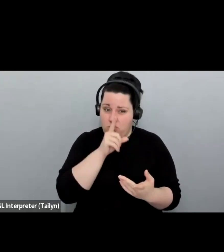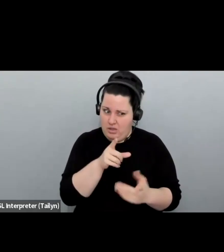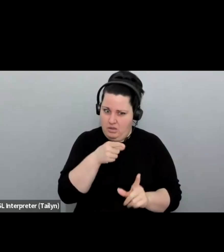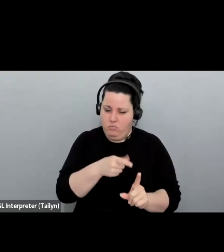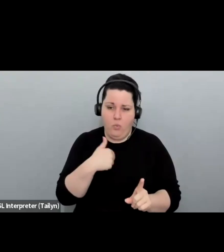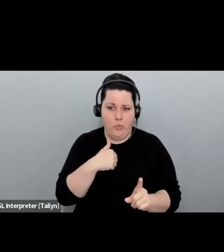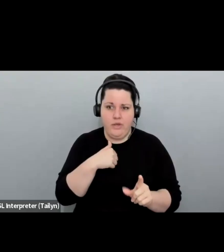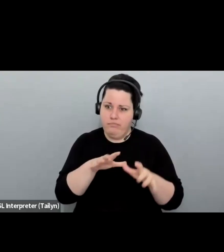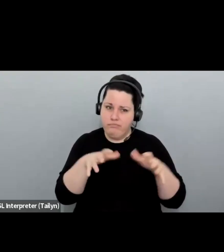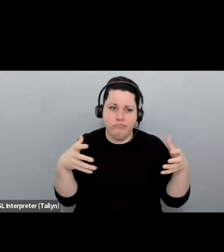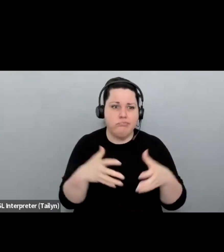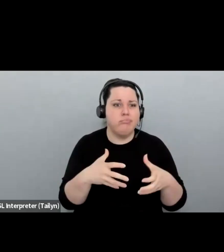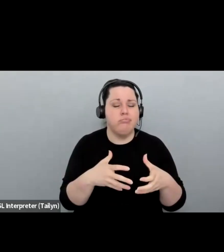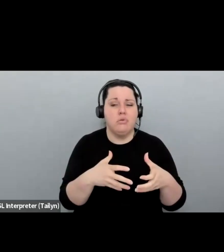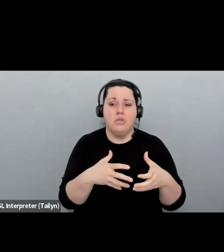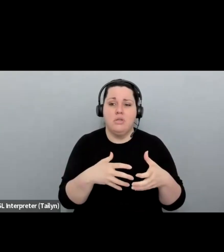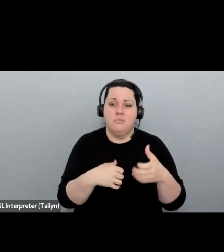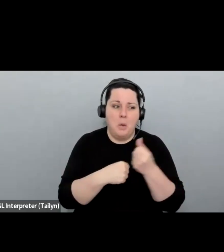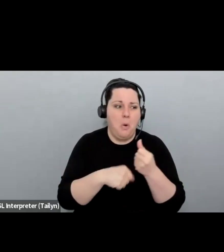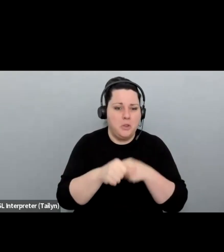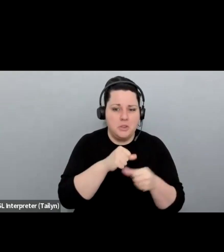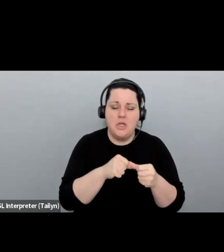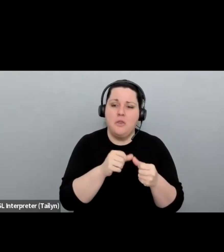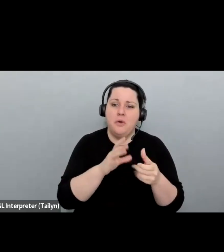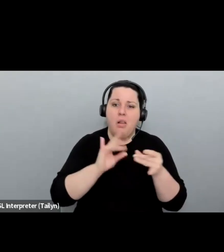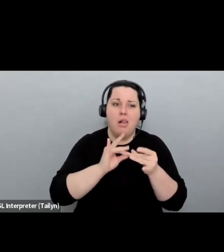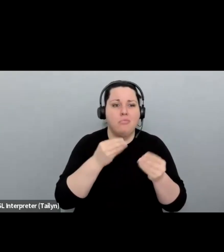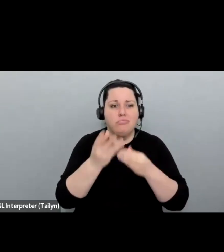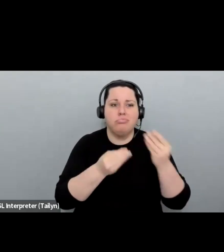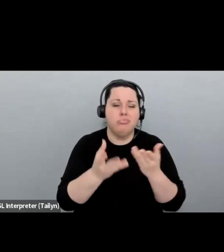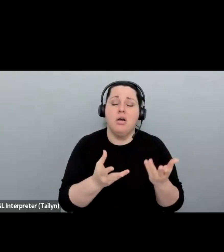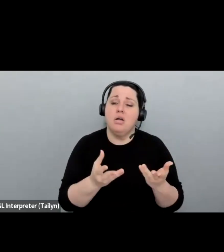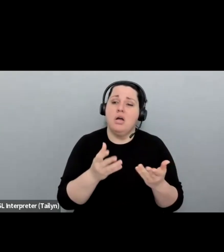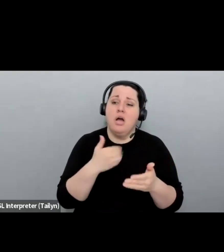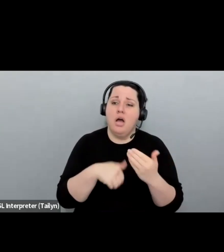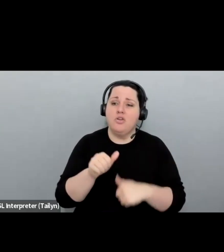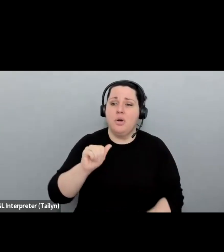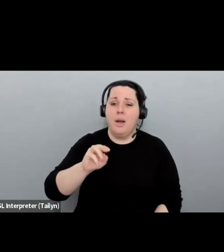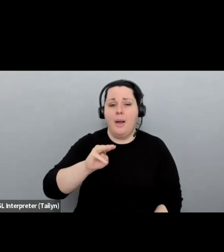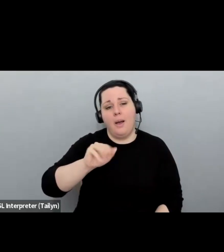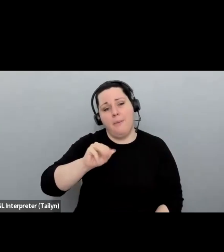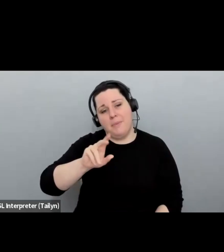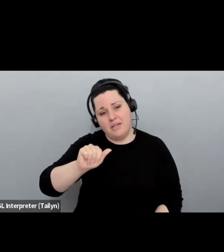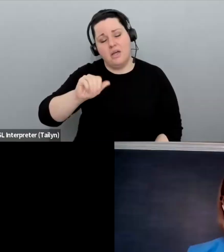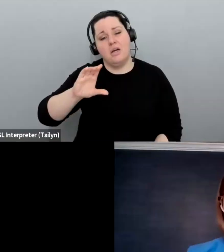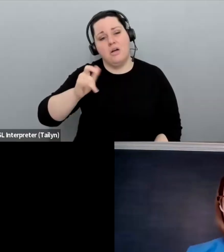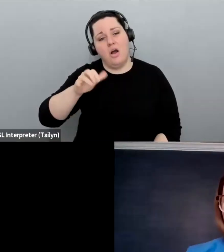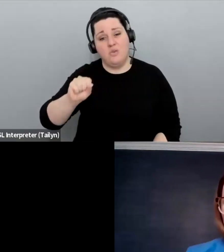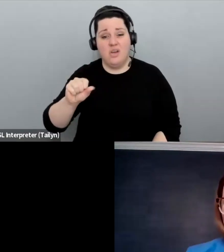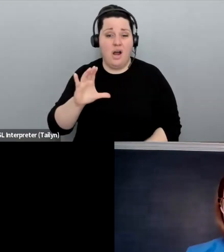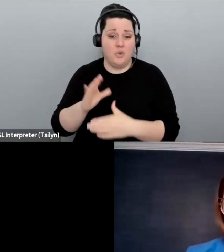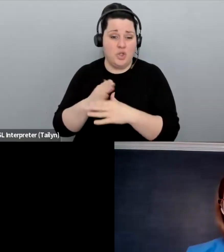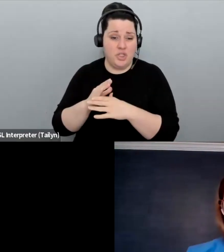us to rally and speak with a collective voice under the leadership of Amanda Carhouse, who serves as our shared lobbyist and our shared advocate, who